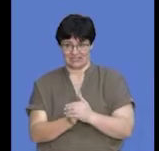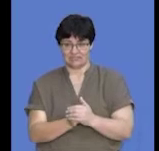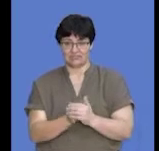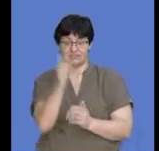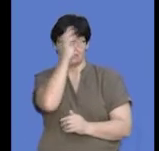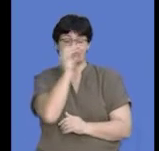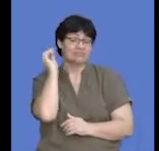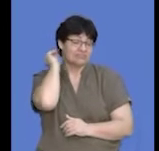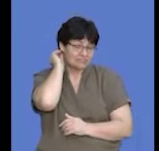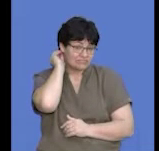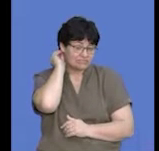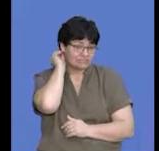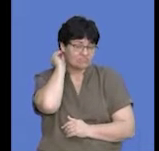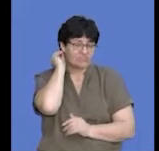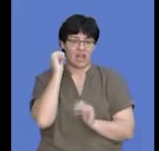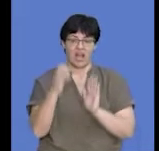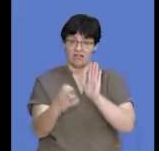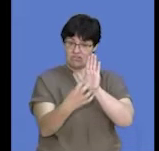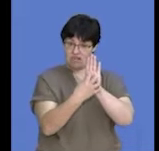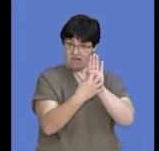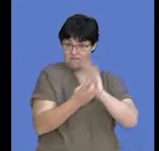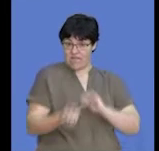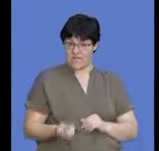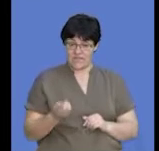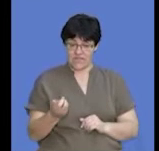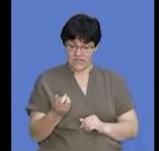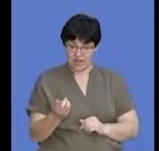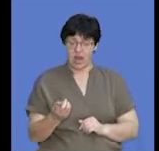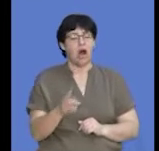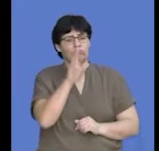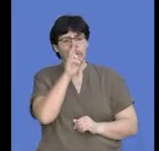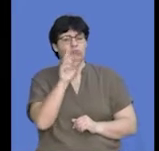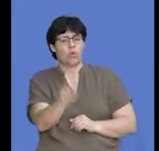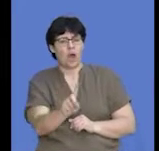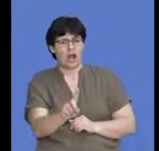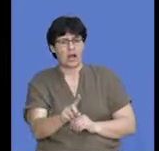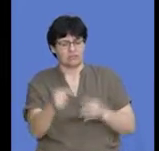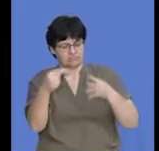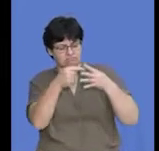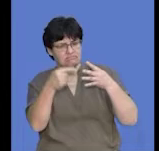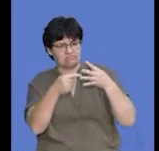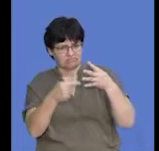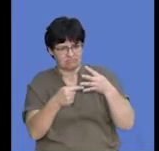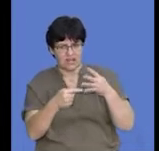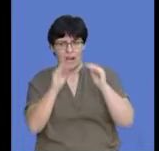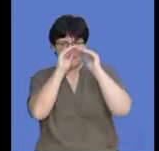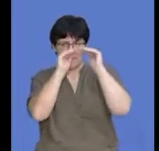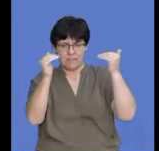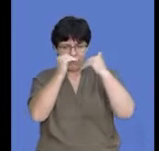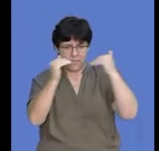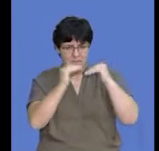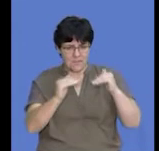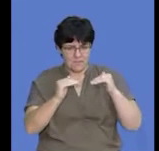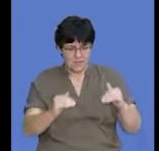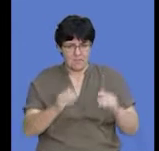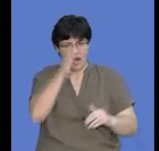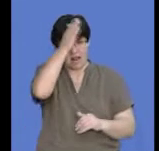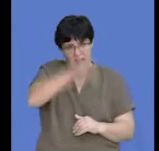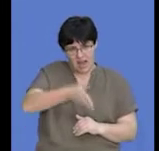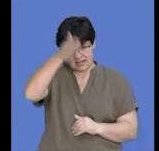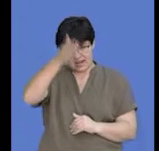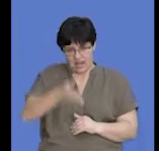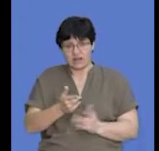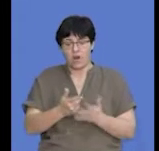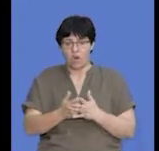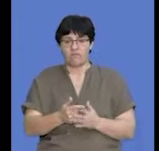Note, in terms of the graphic that we have now, you're looking at all the prime meridians, or what we call lines